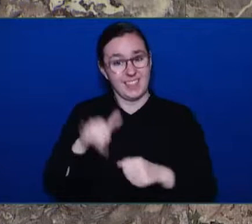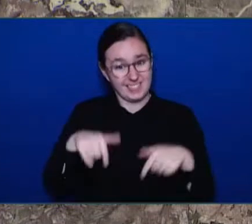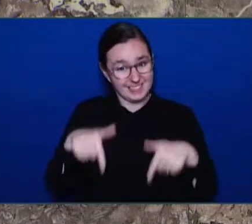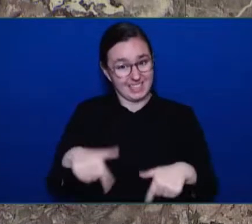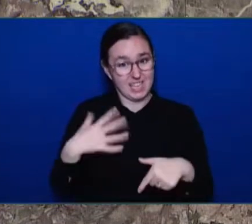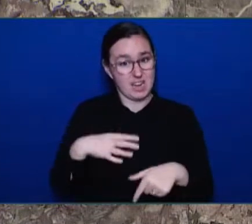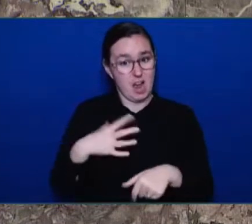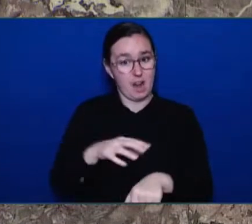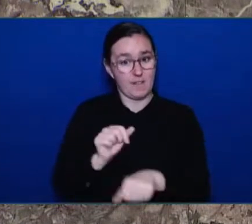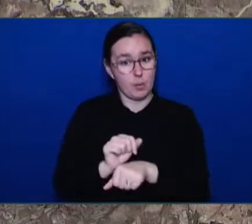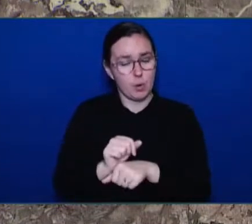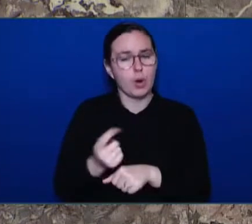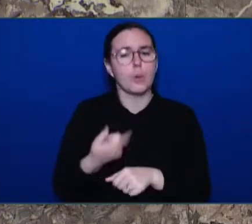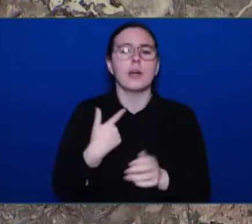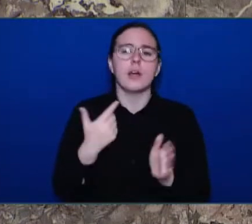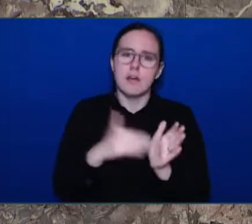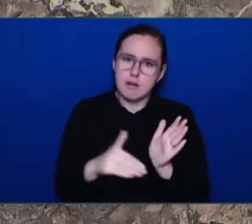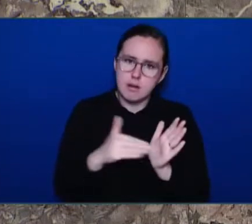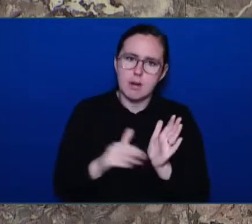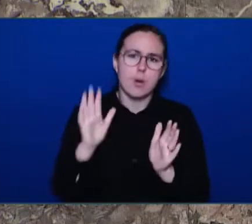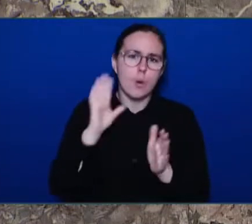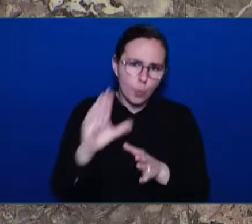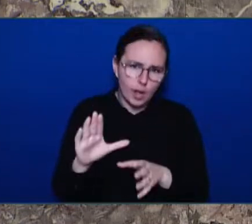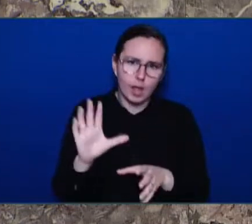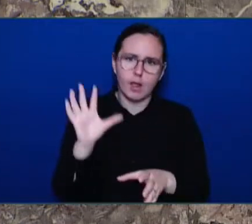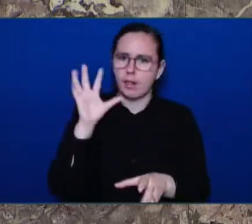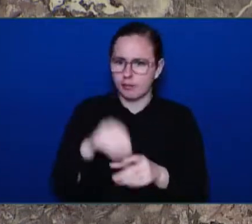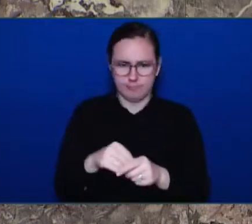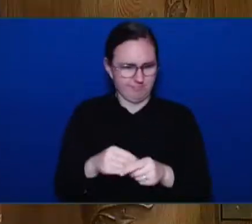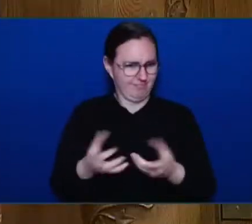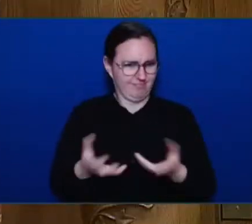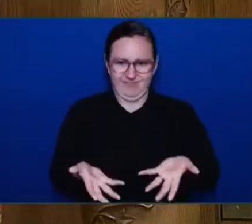to in the way that actually affects lives right now.